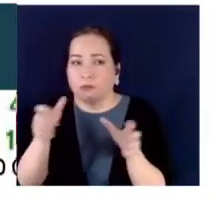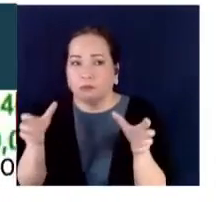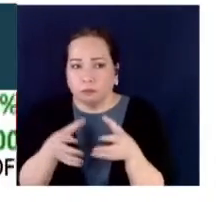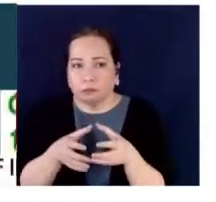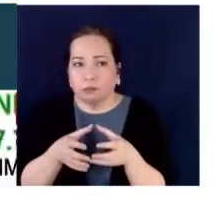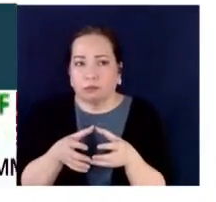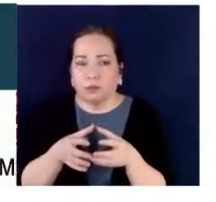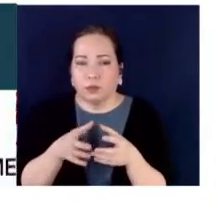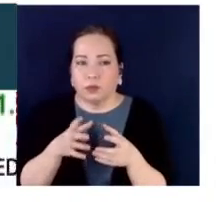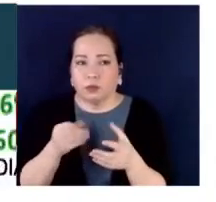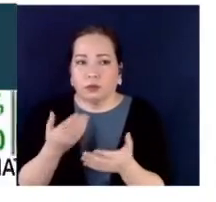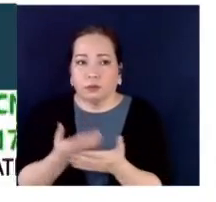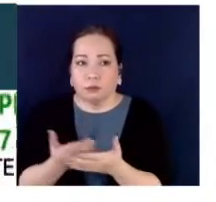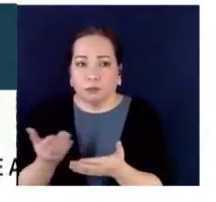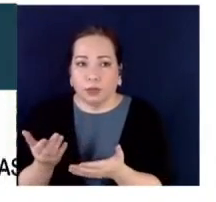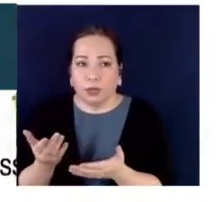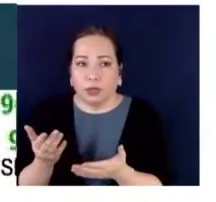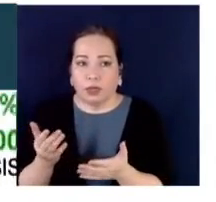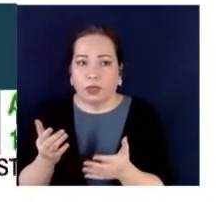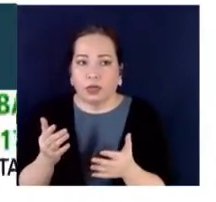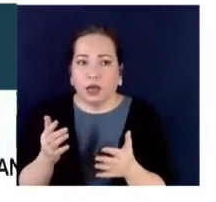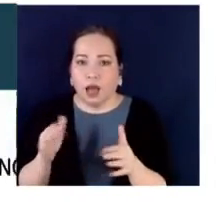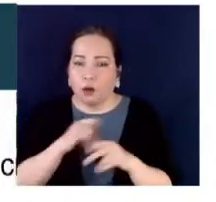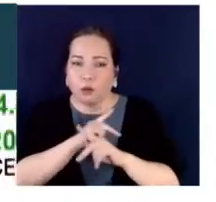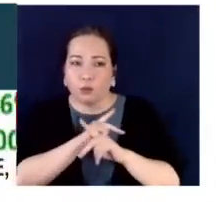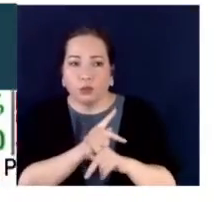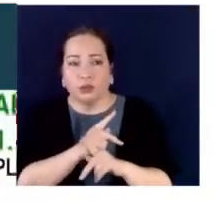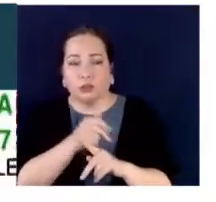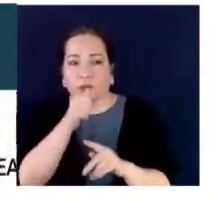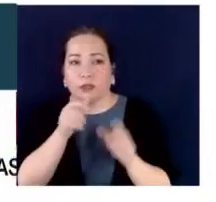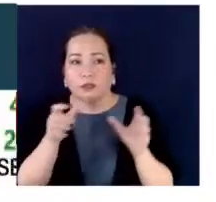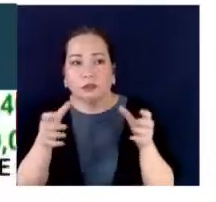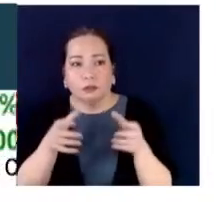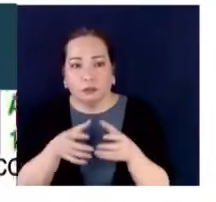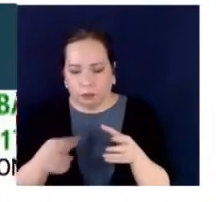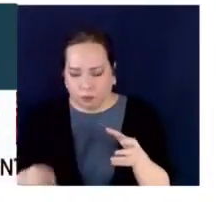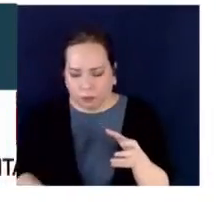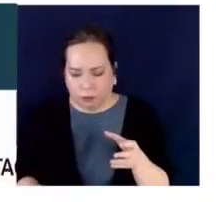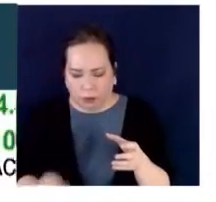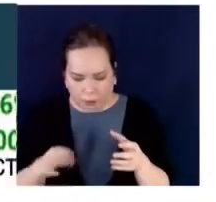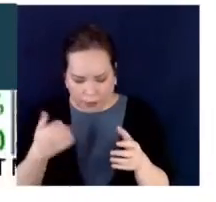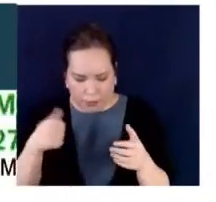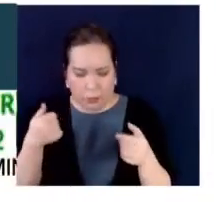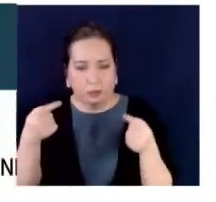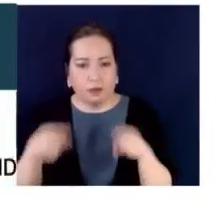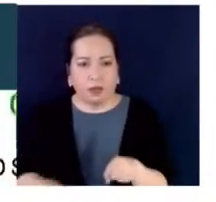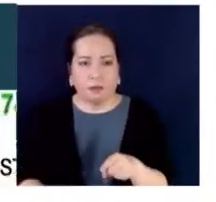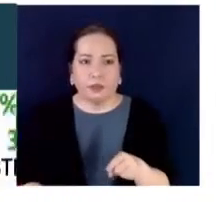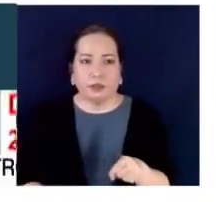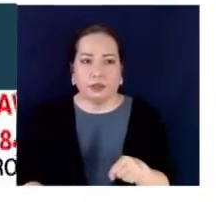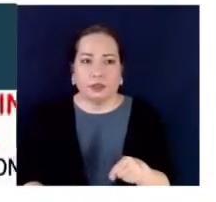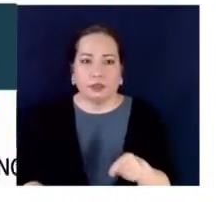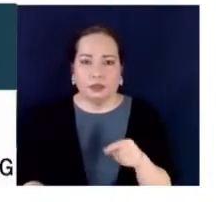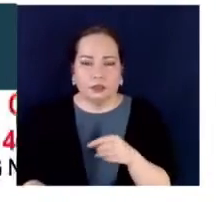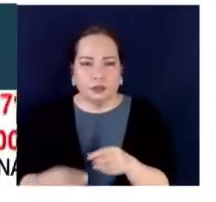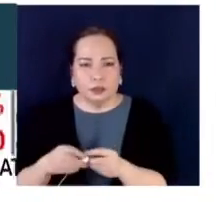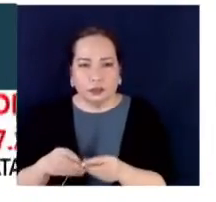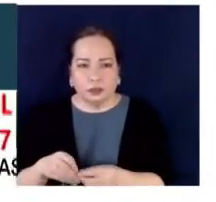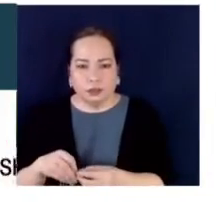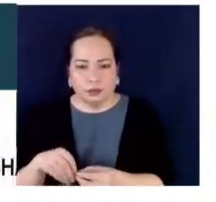that happens? So there has to be an indemnification, which when we signed the first tripartite agreement last